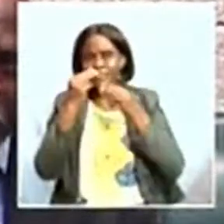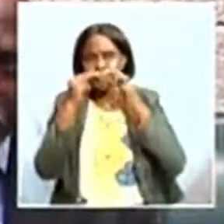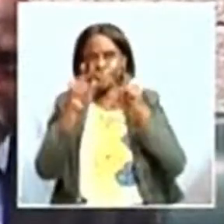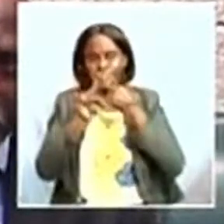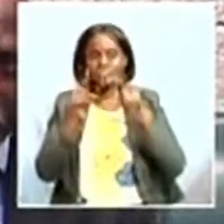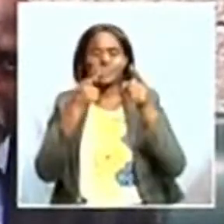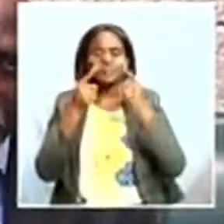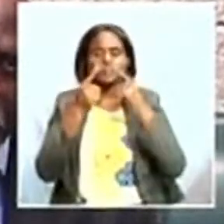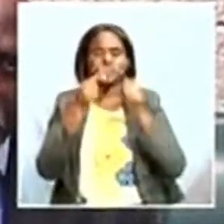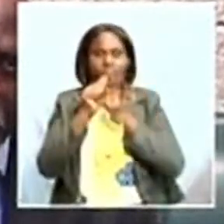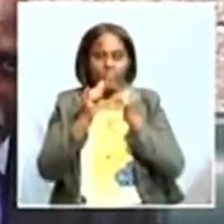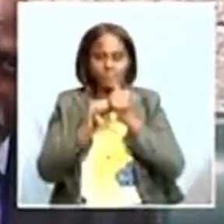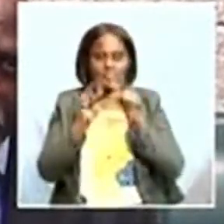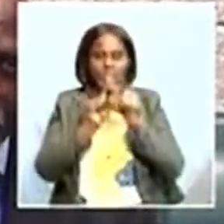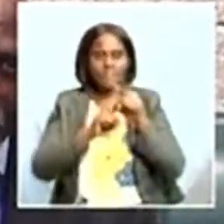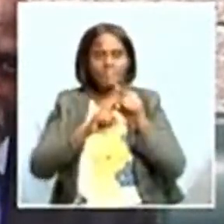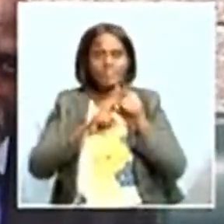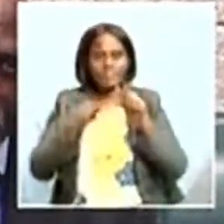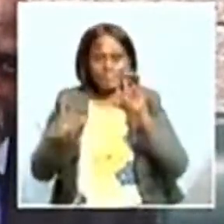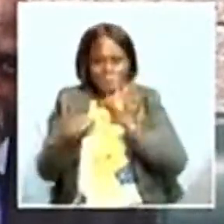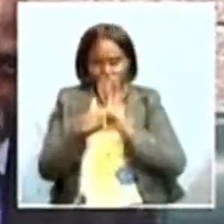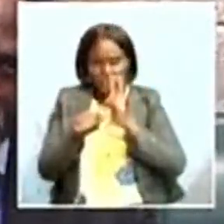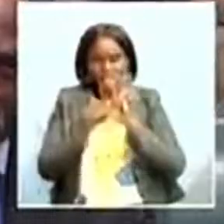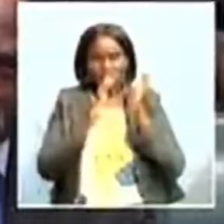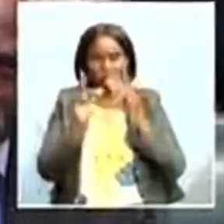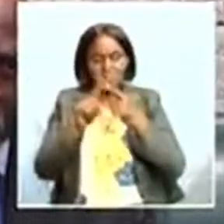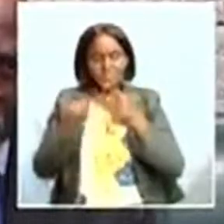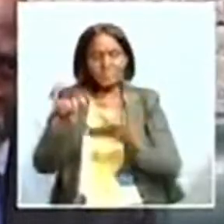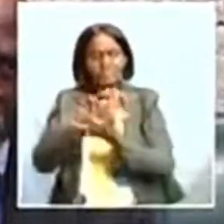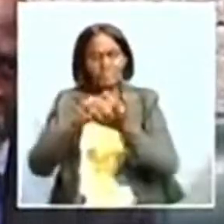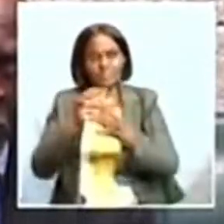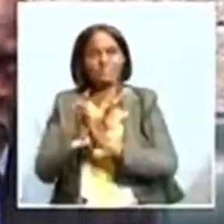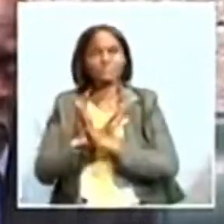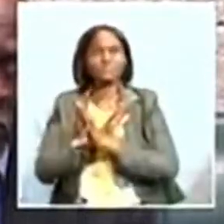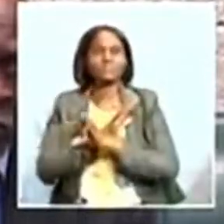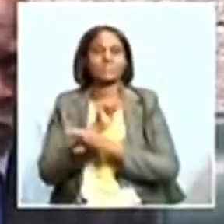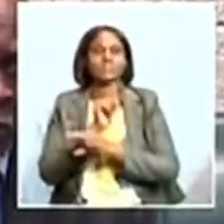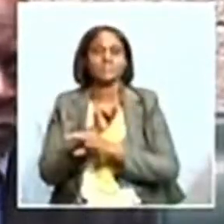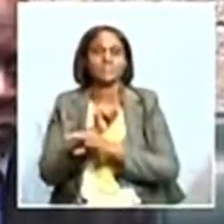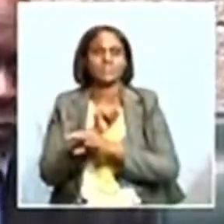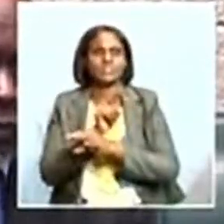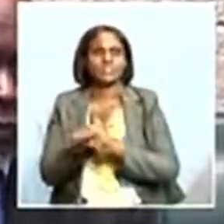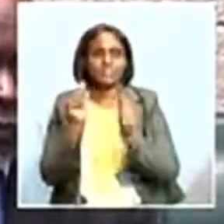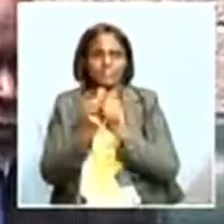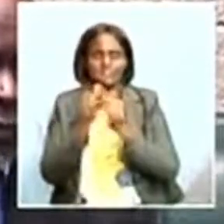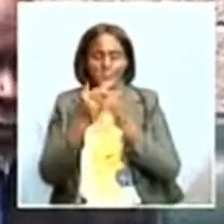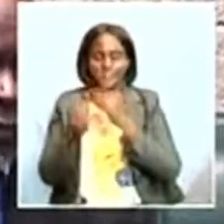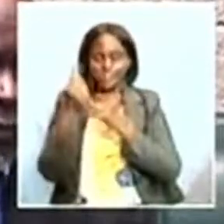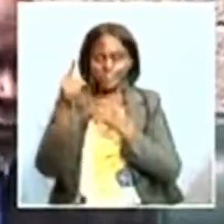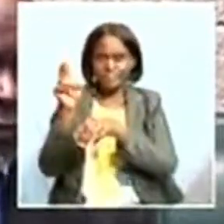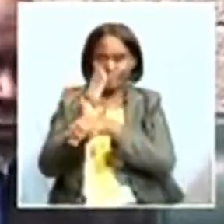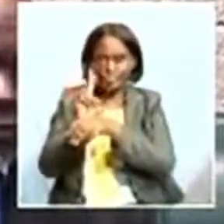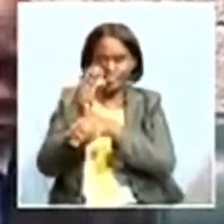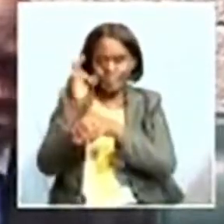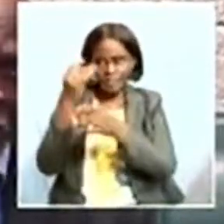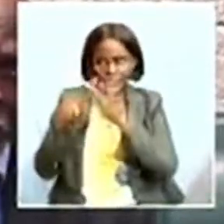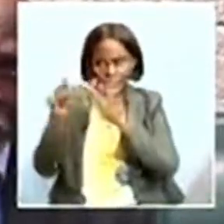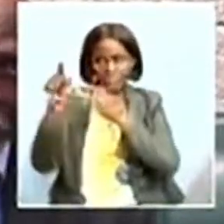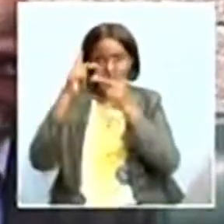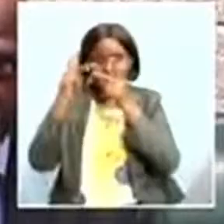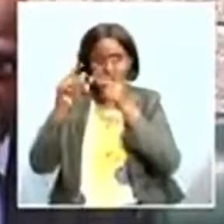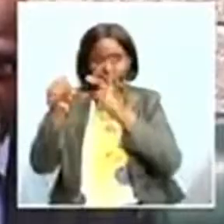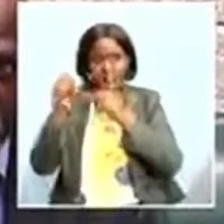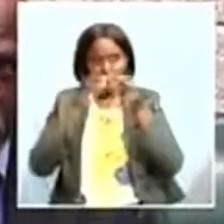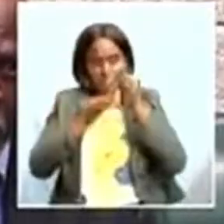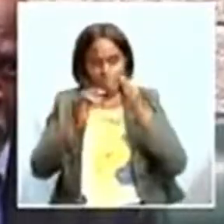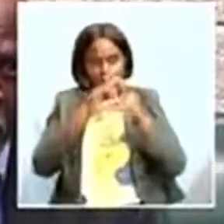talking about a secret plot to destabilize Zambia, with one video of a renowned prophet stating